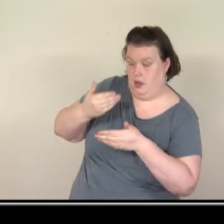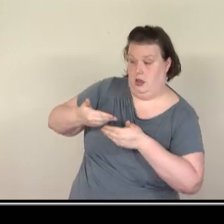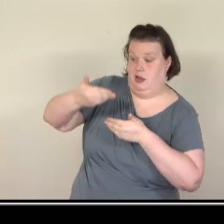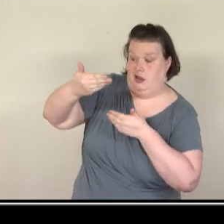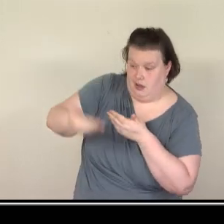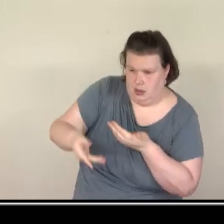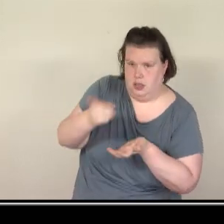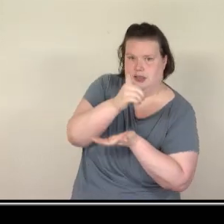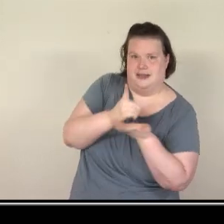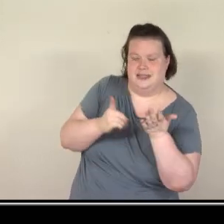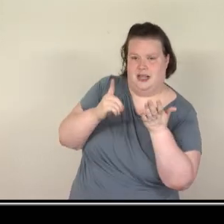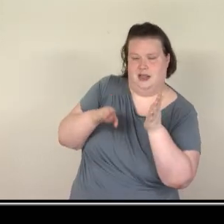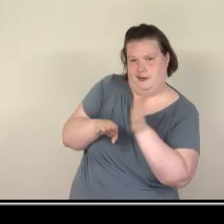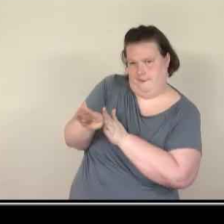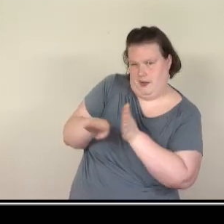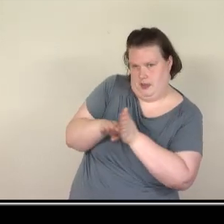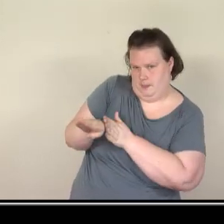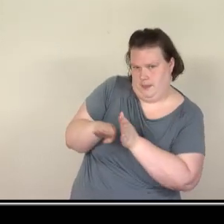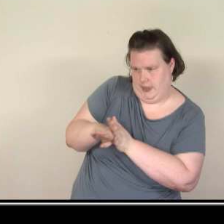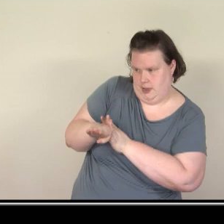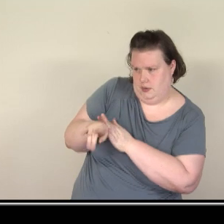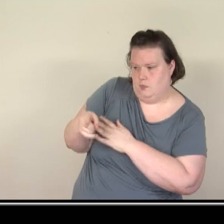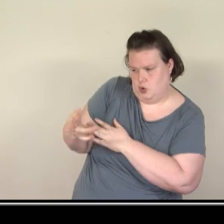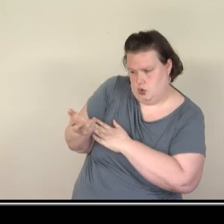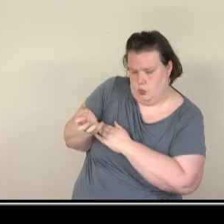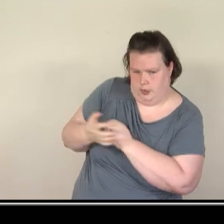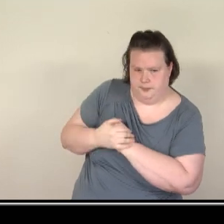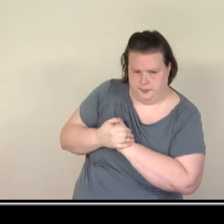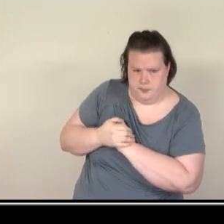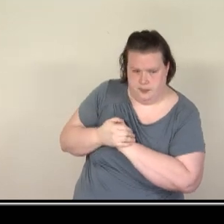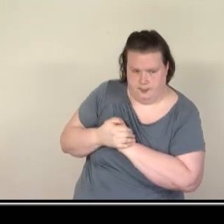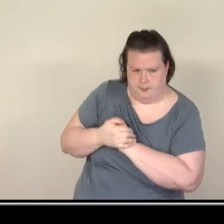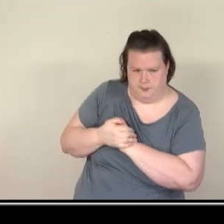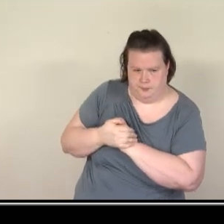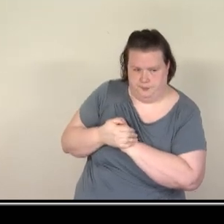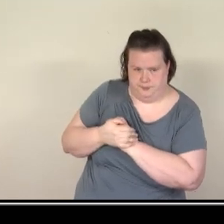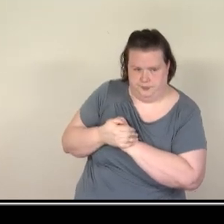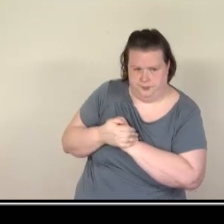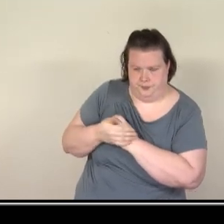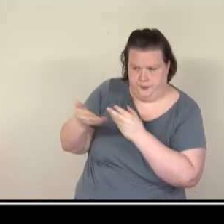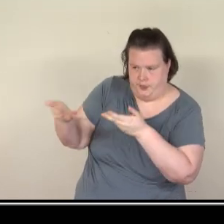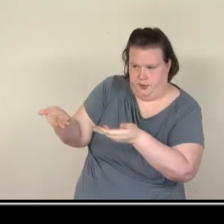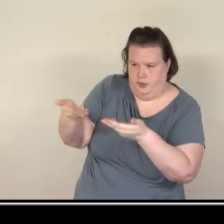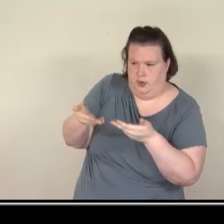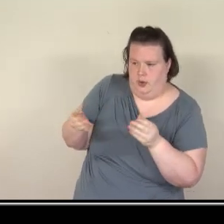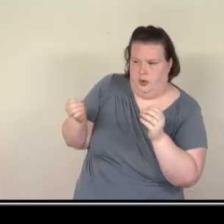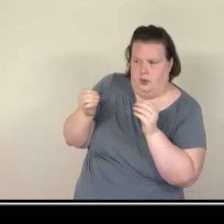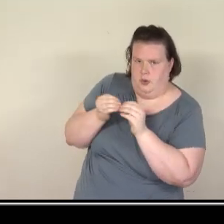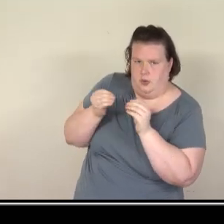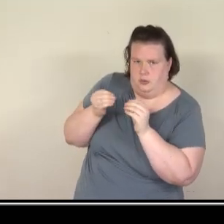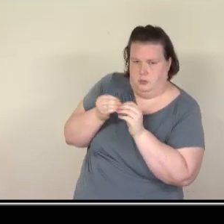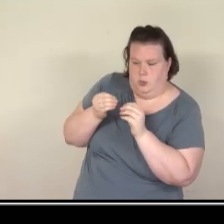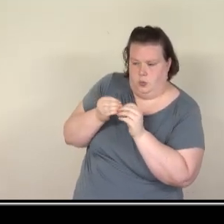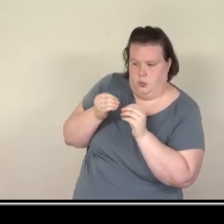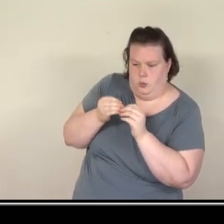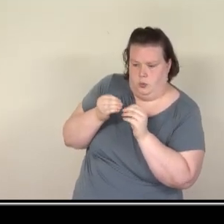design development, which was what you're looking for, which will provide a more in-depth look at the